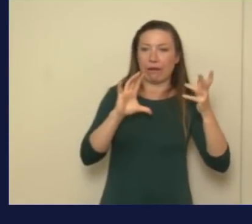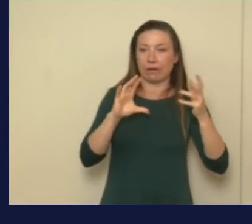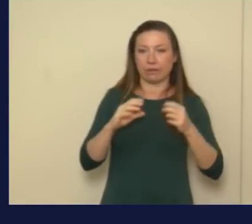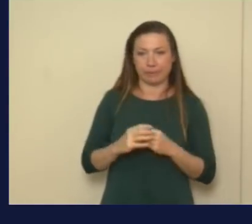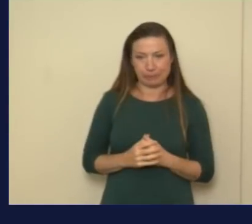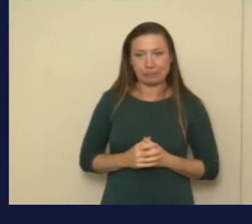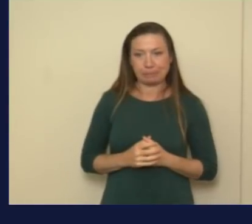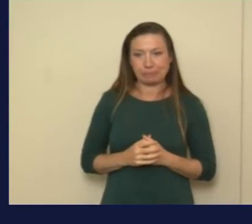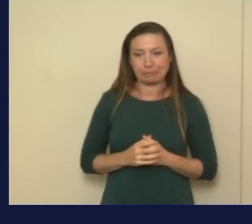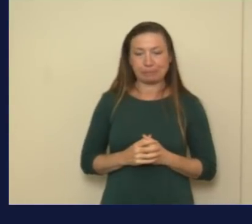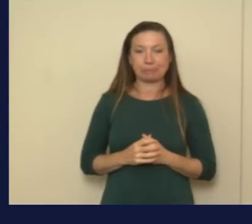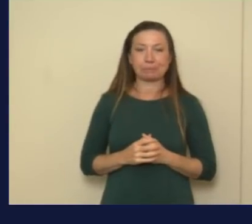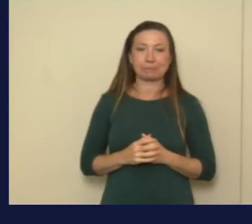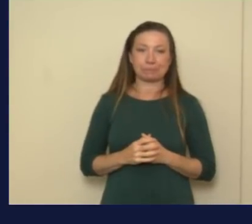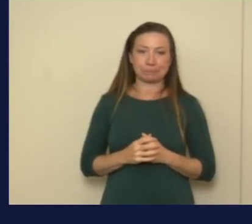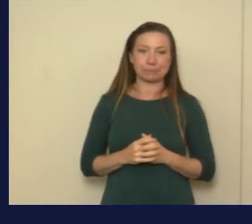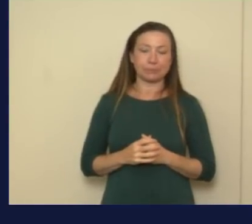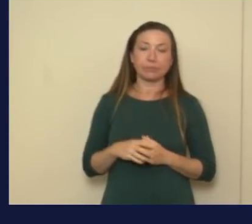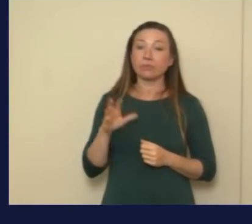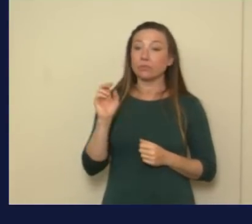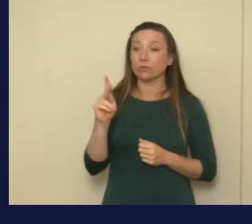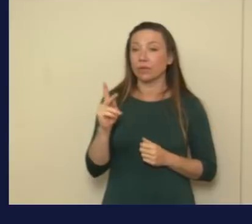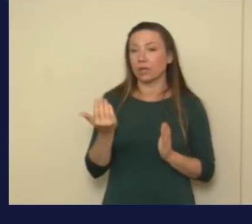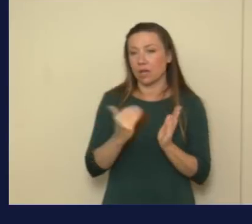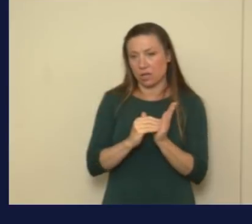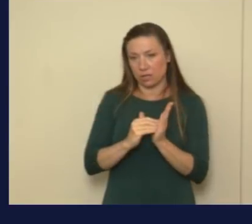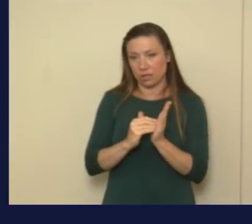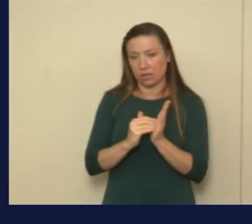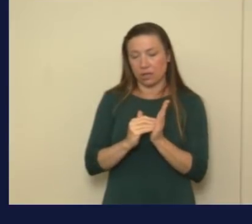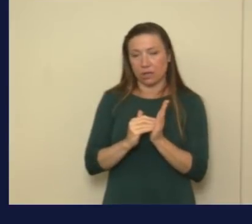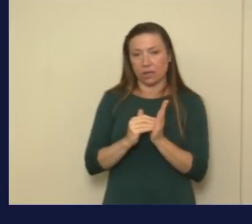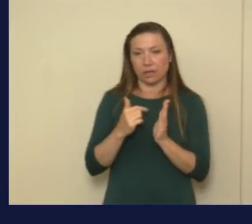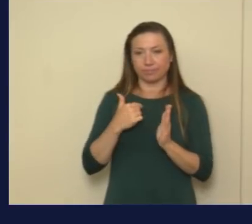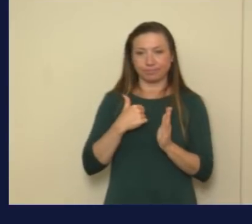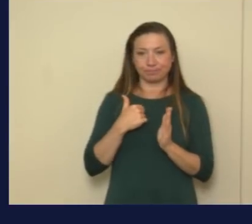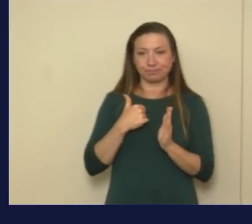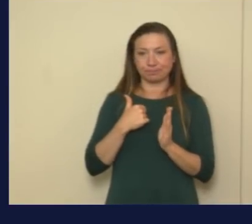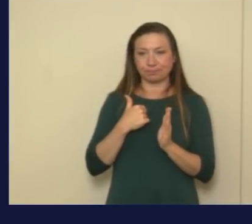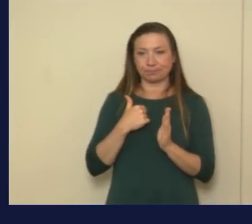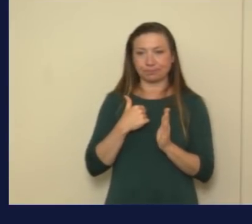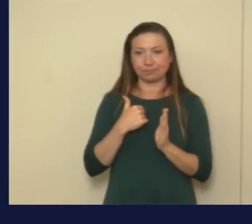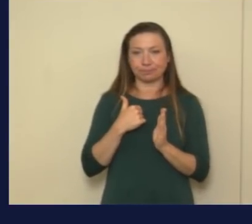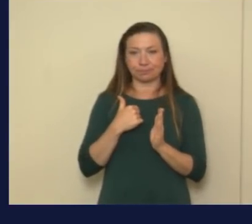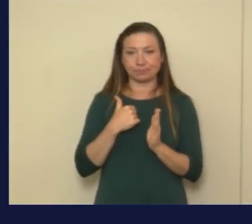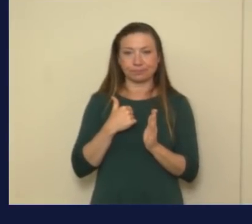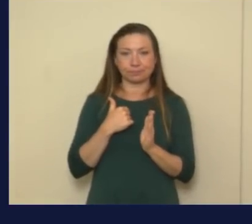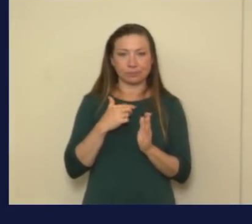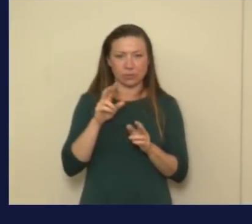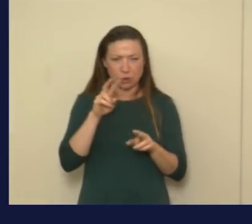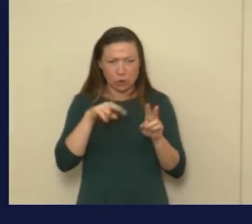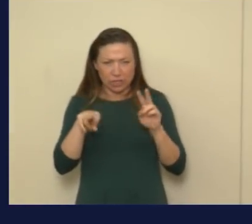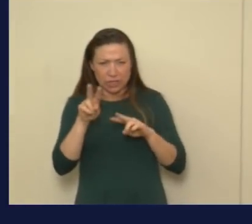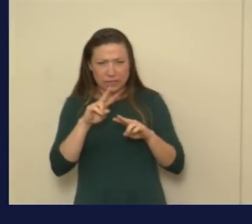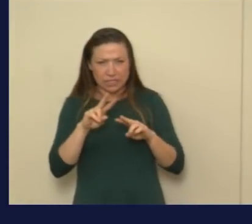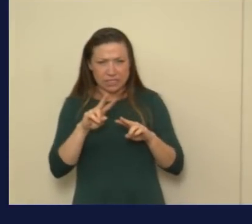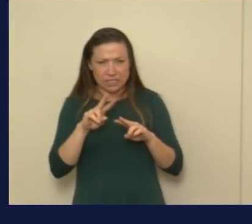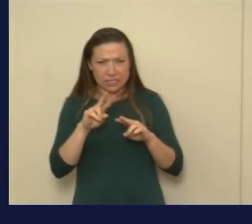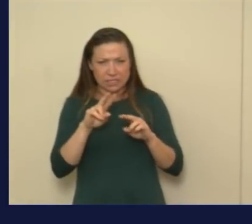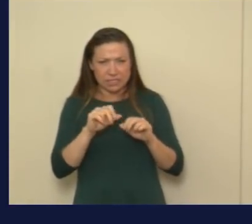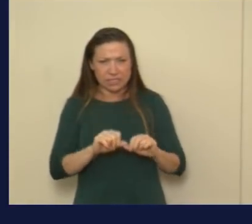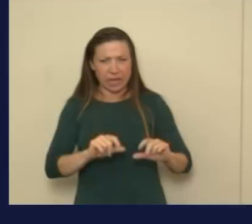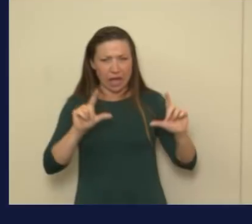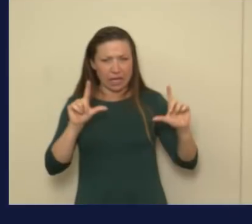All right. So, and again, as I'm looking at my slide, it's really much of the information that I've